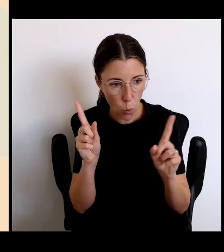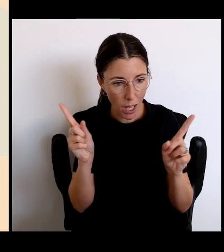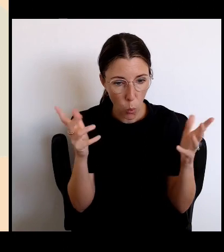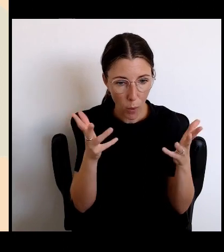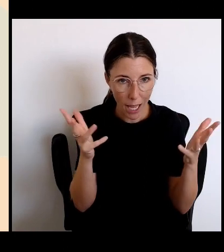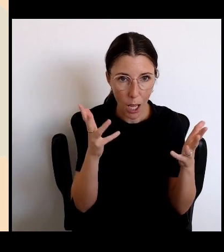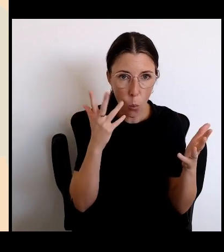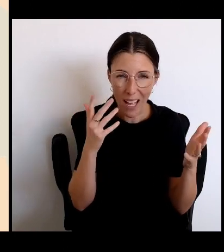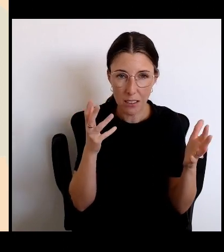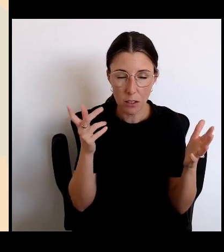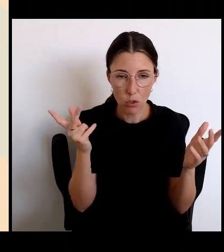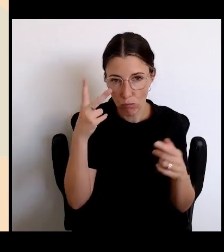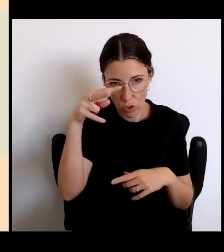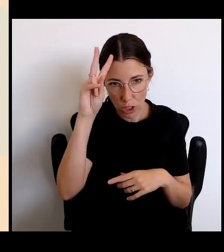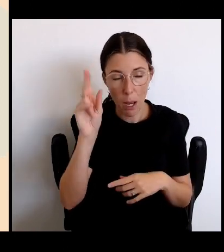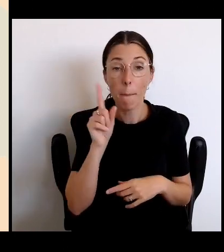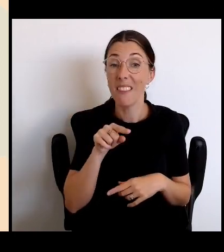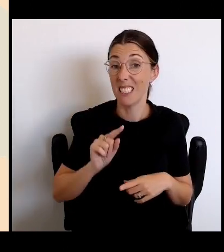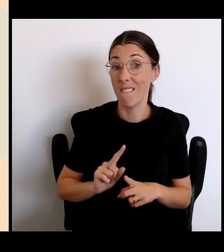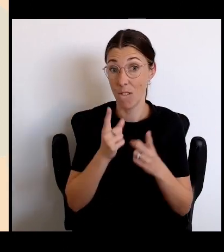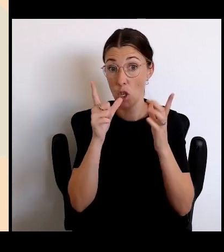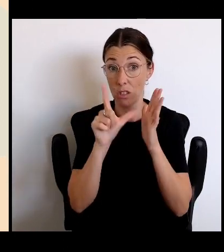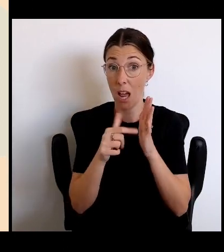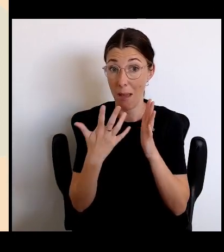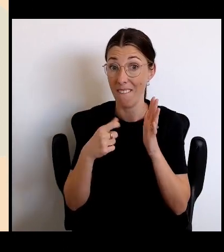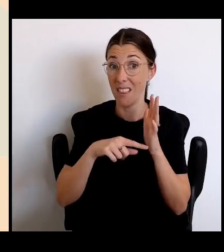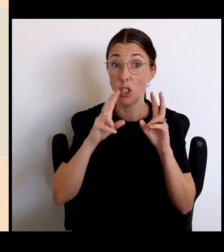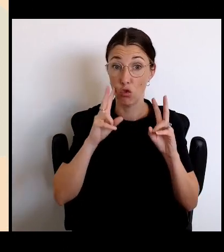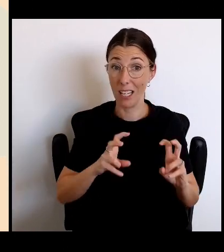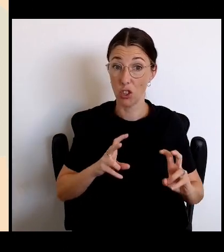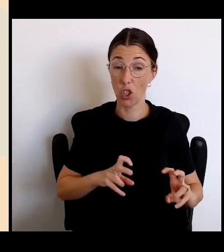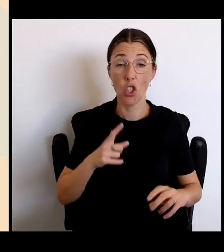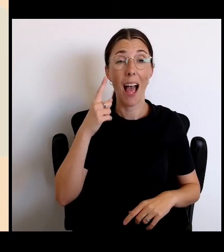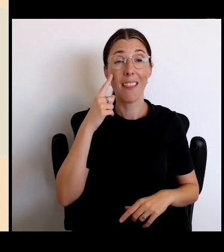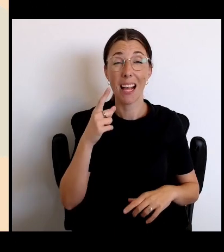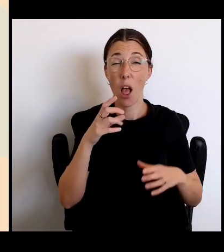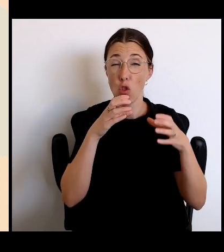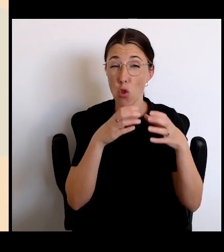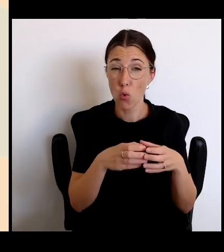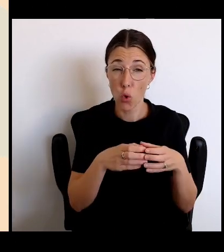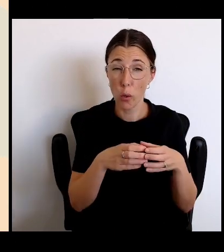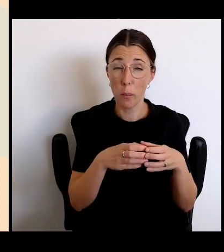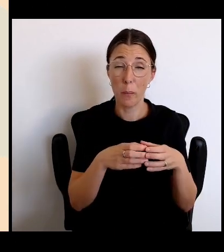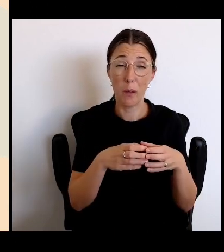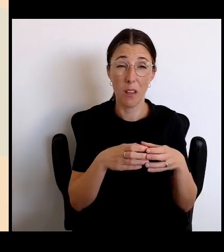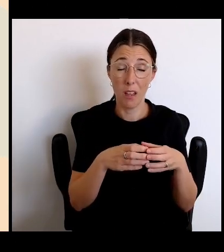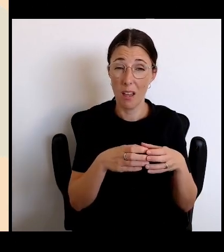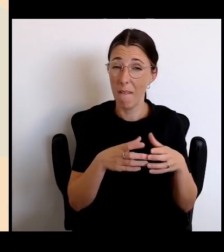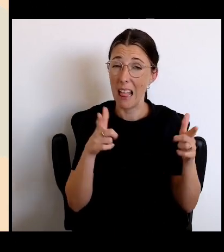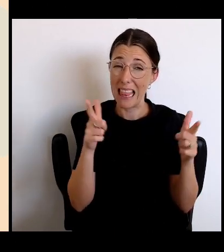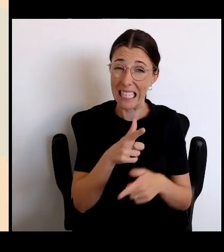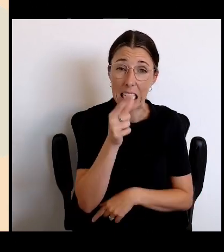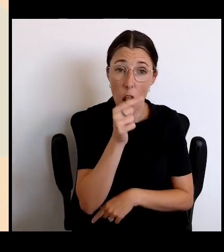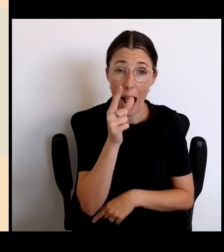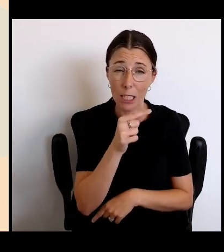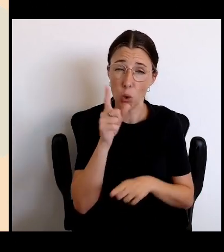first time that this has ever been done, I think the group least likely to ever go on to vape is the rejector vape, is the rejector